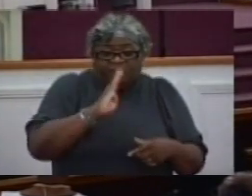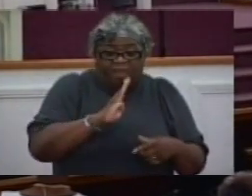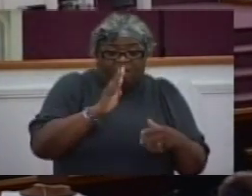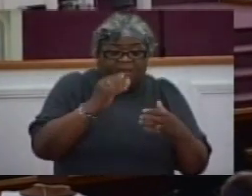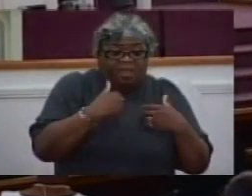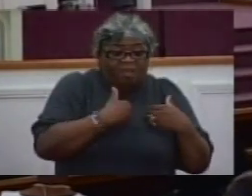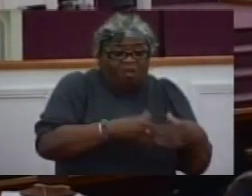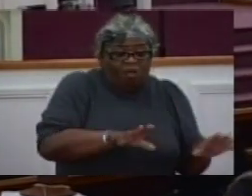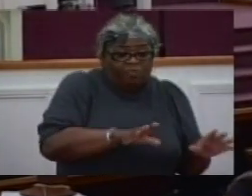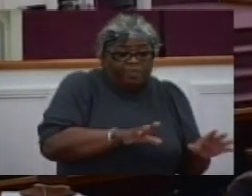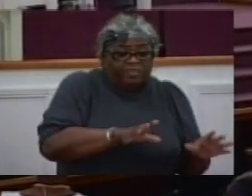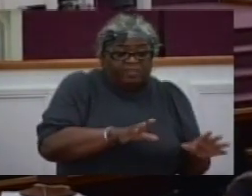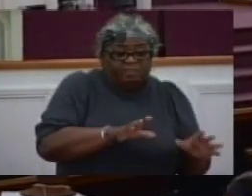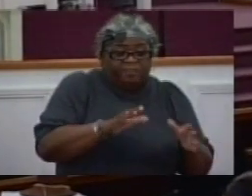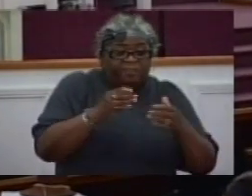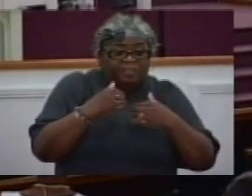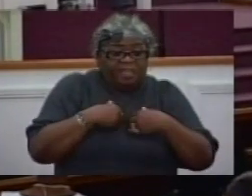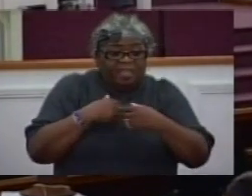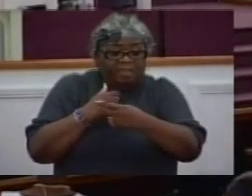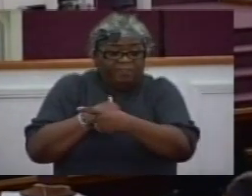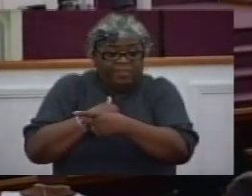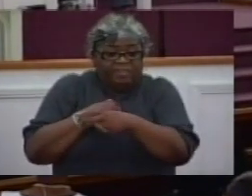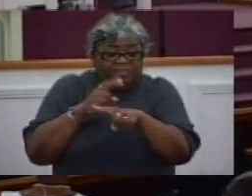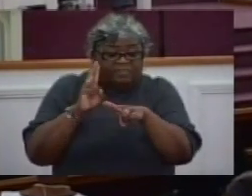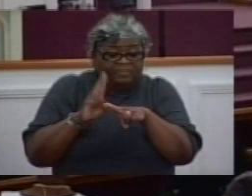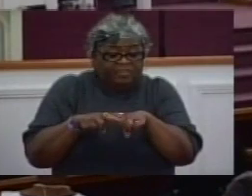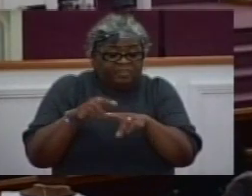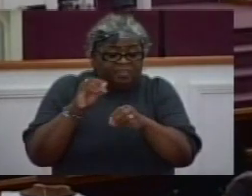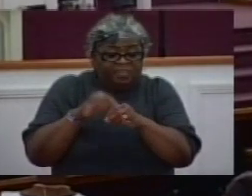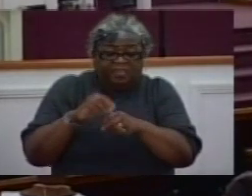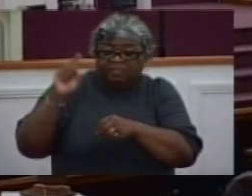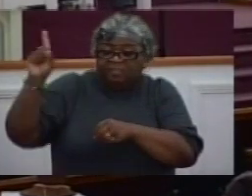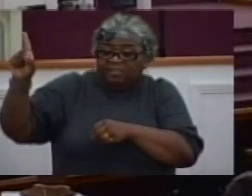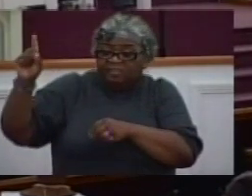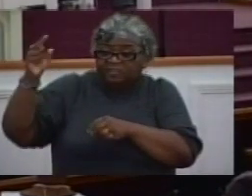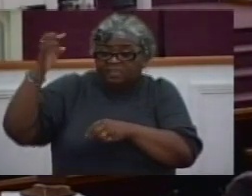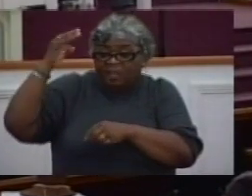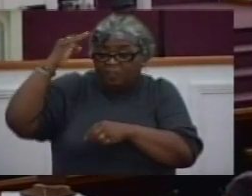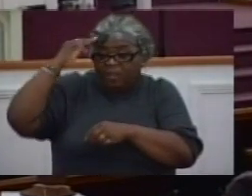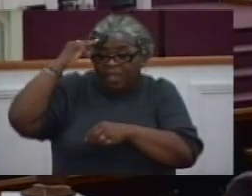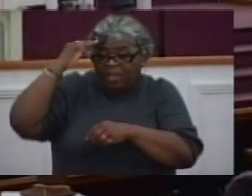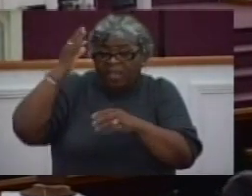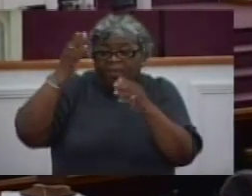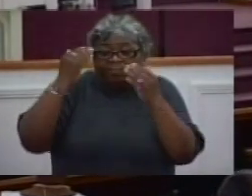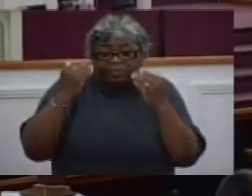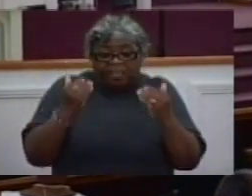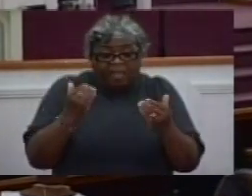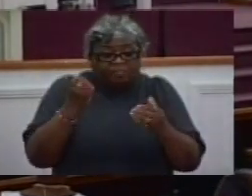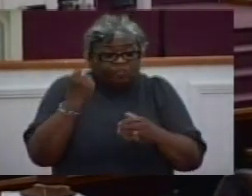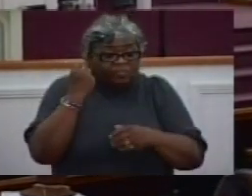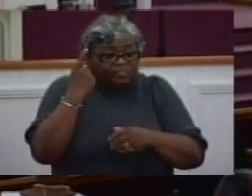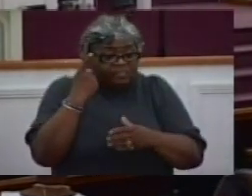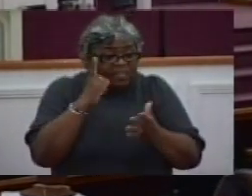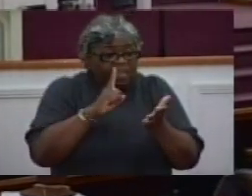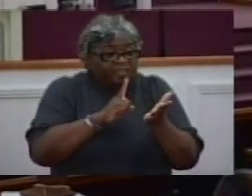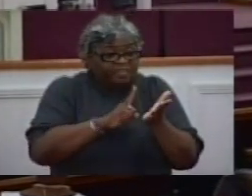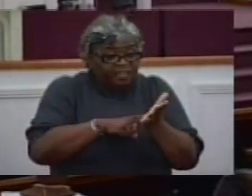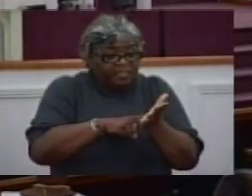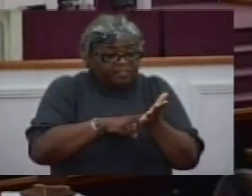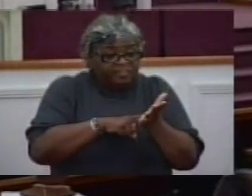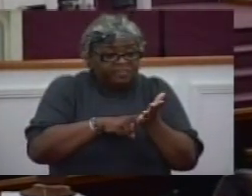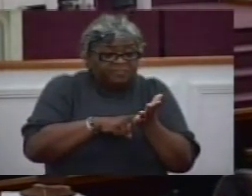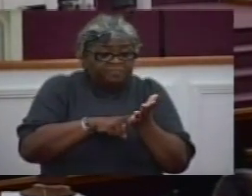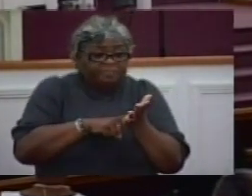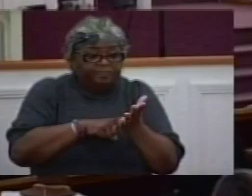had already had me seated in his mind. Now, to understand this, can I preach this